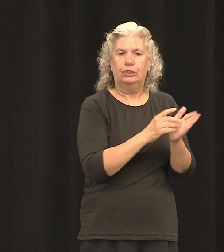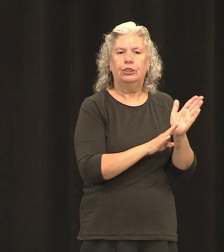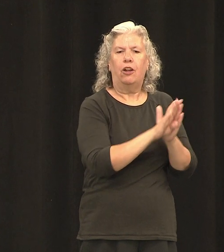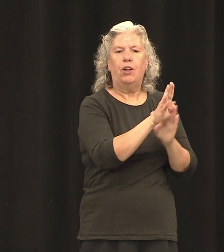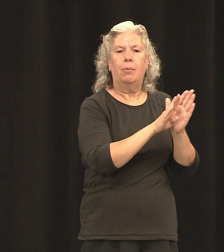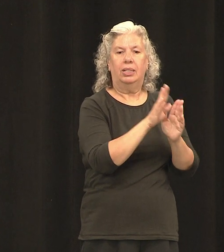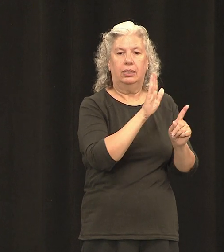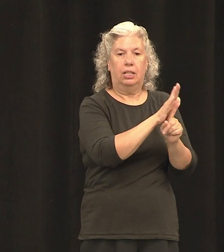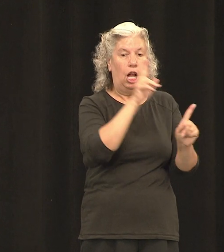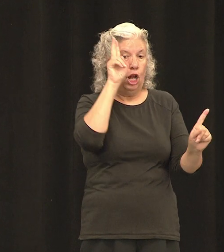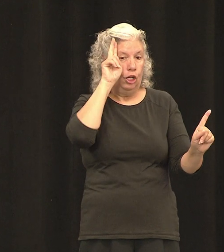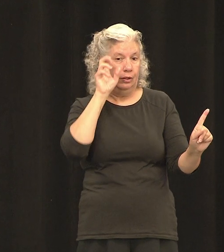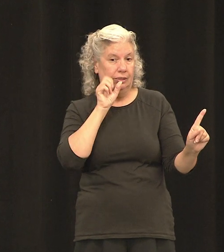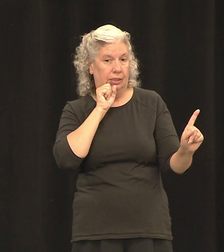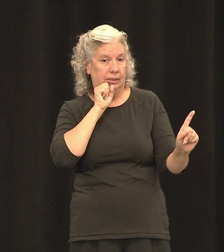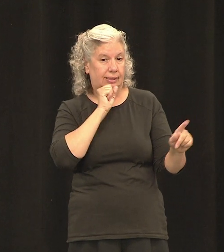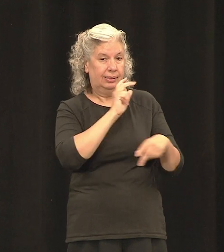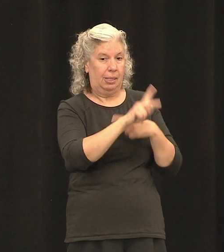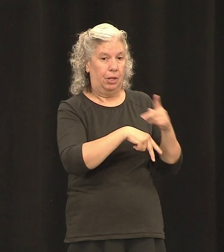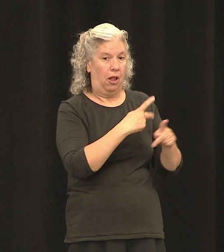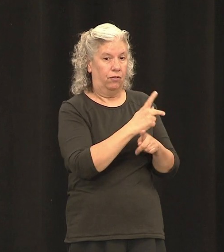models.